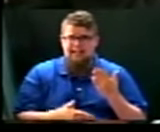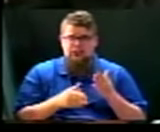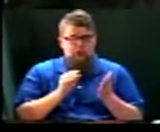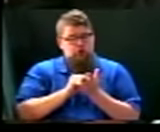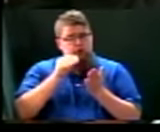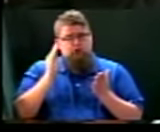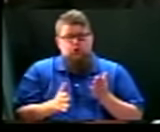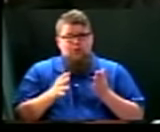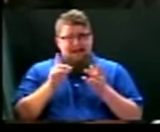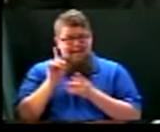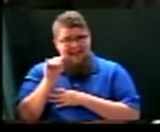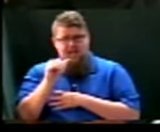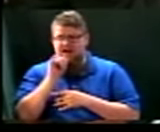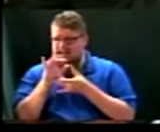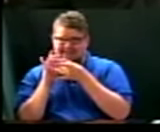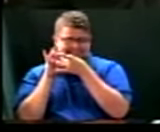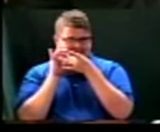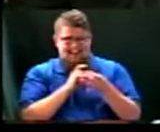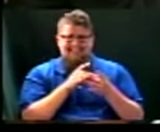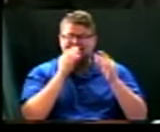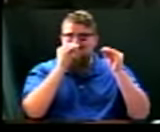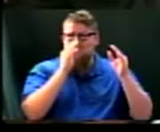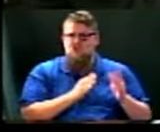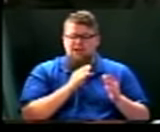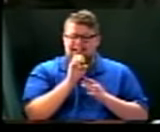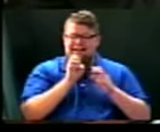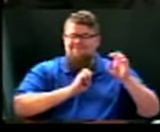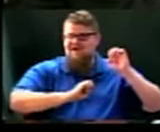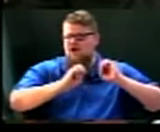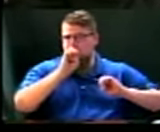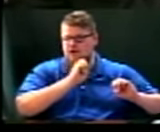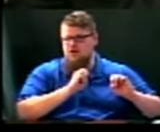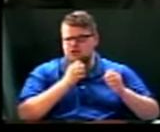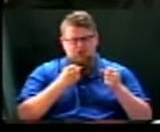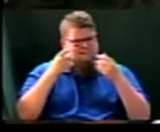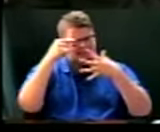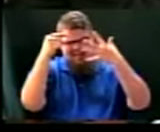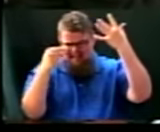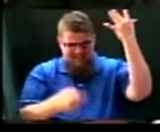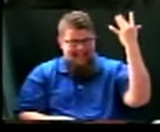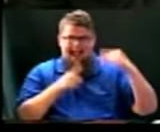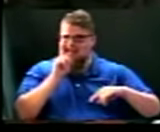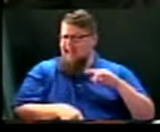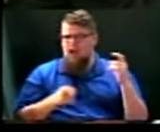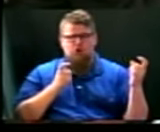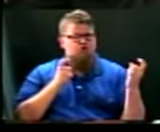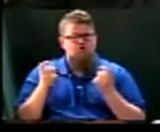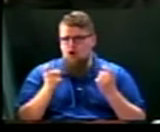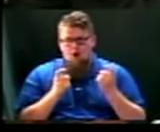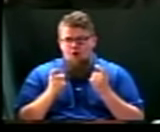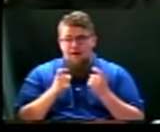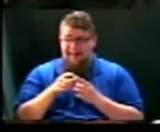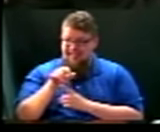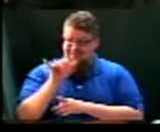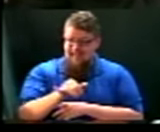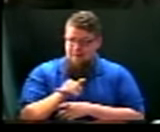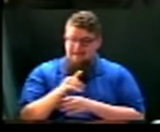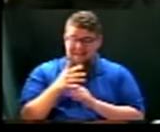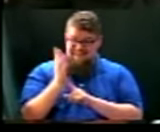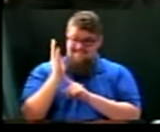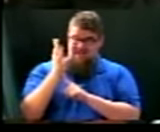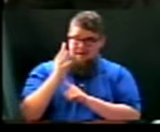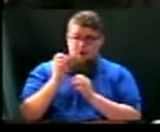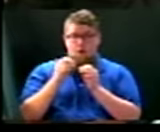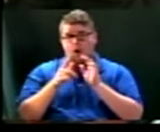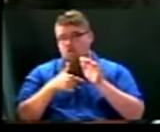to a teacher evaluation. There are too many things that are out of our control, and that would be the topic of a 5-minute or longer